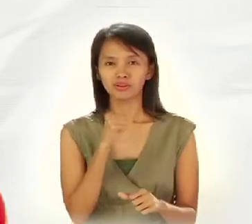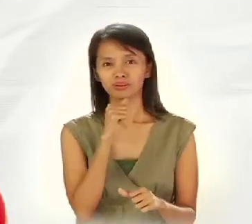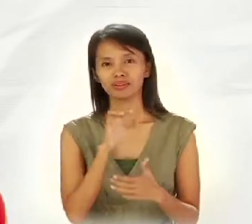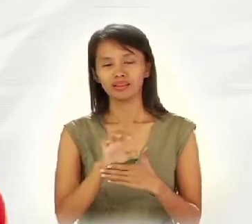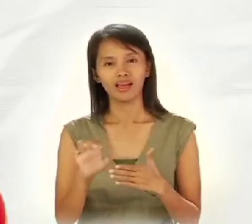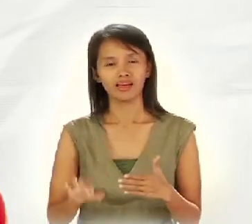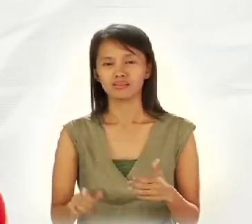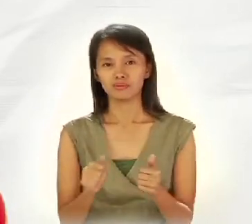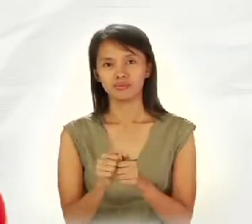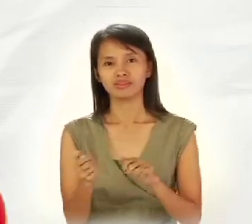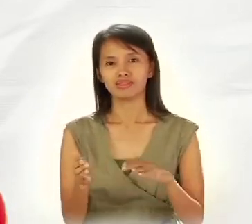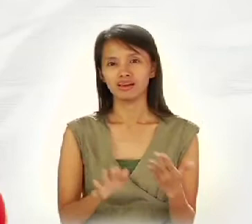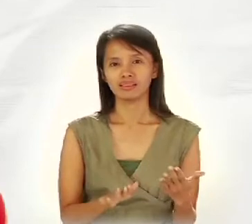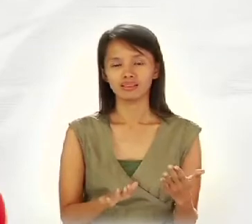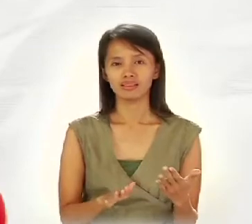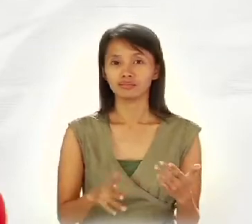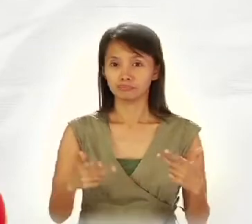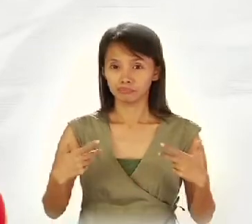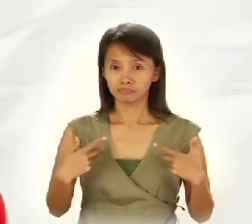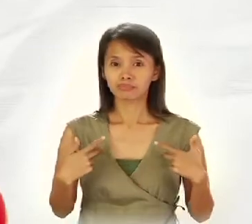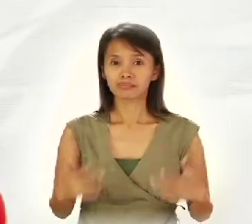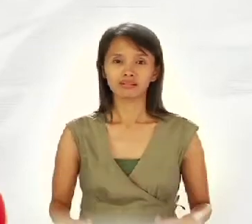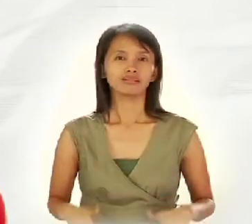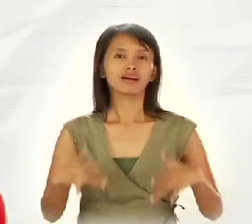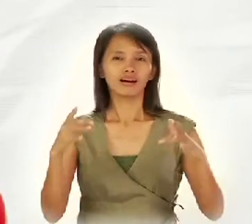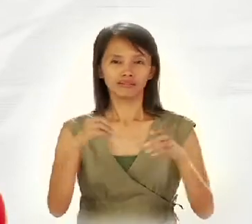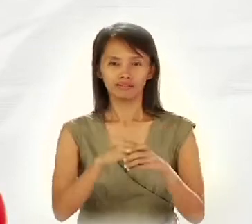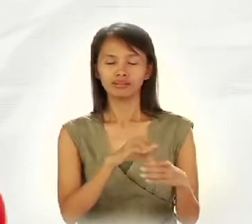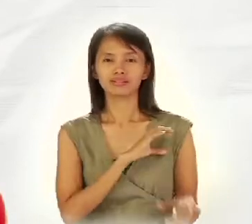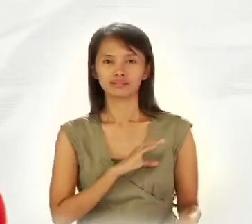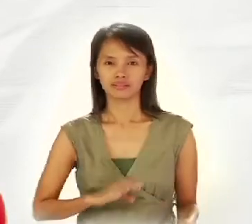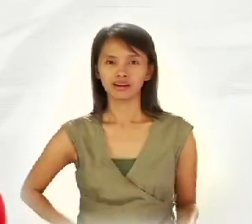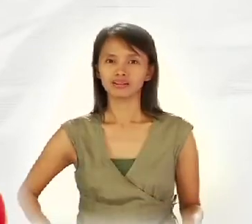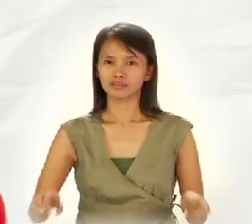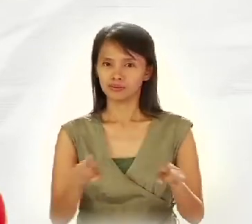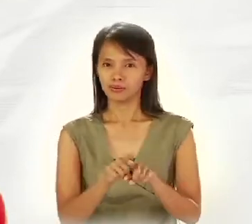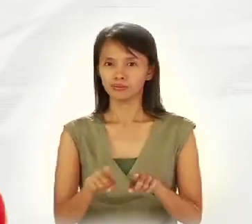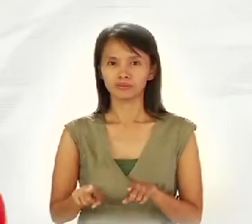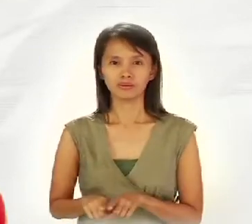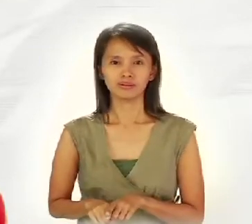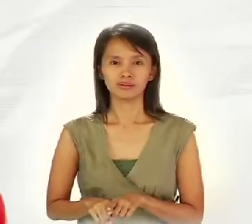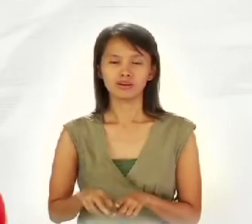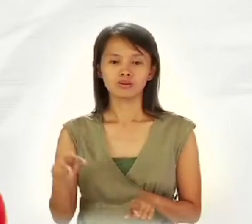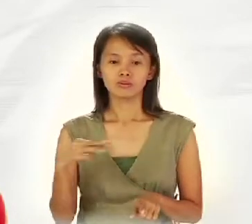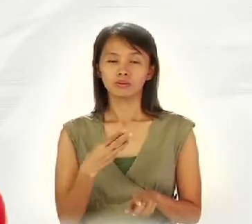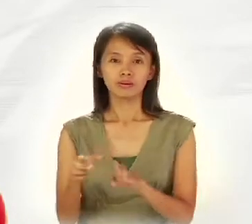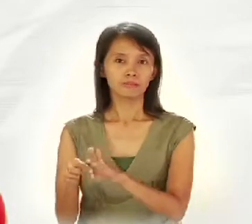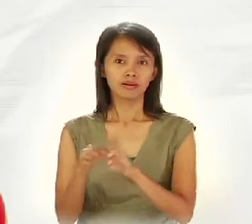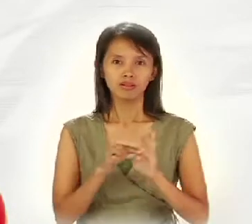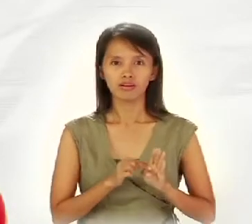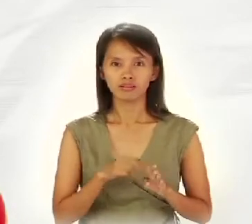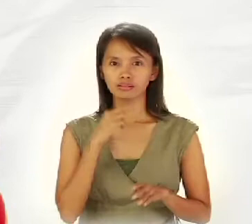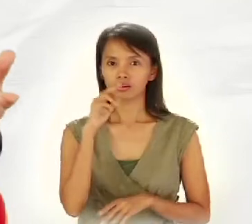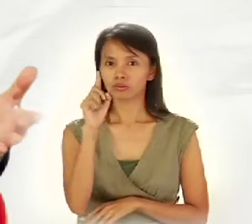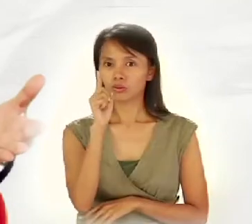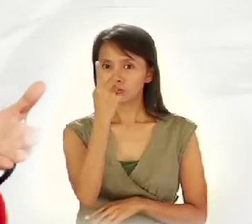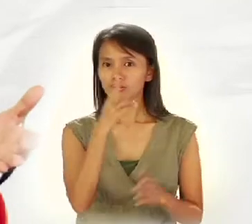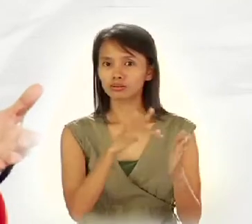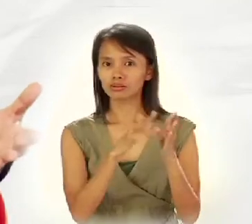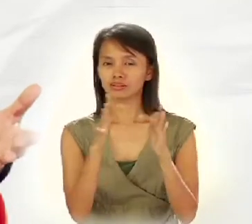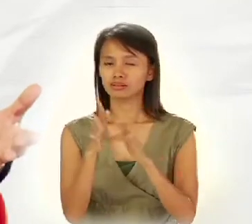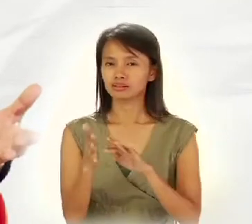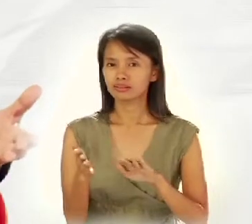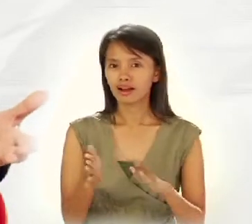with death. There is life in Christ also. We belong not only to